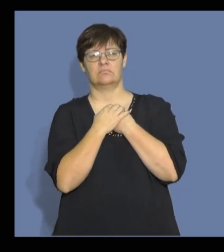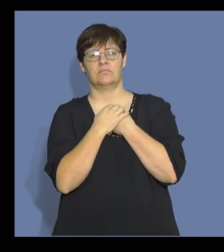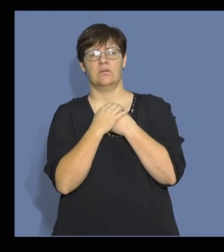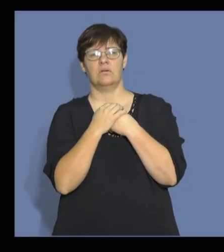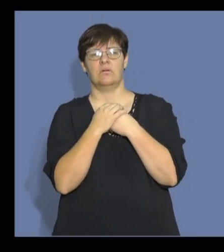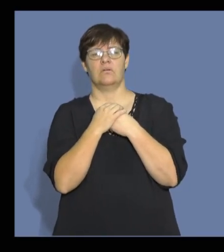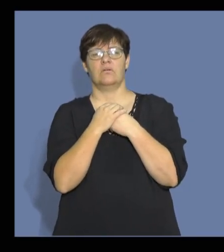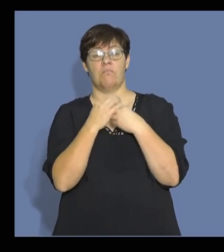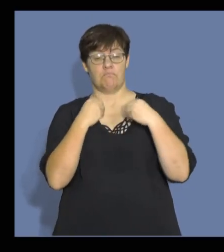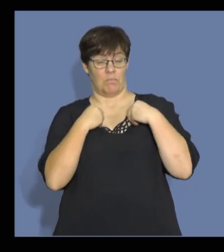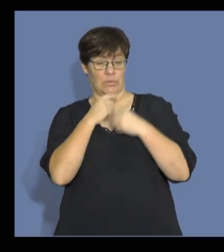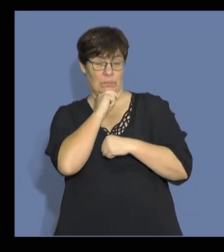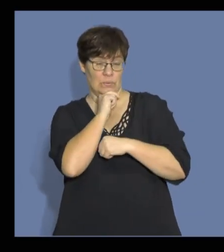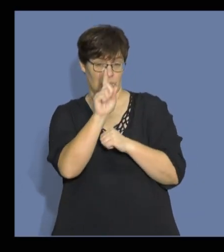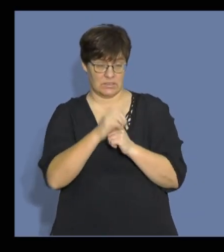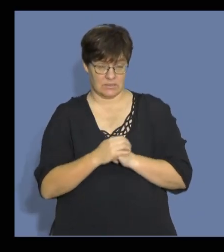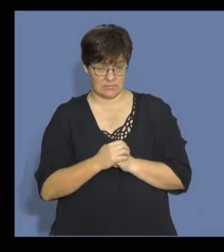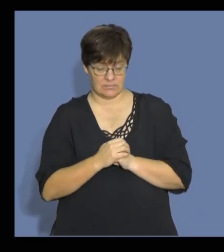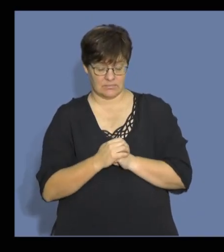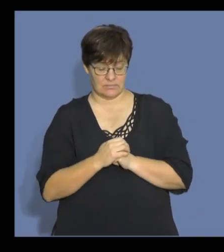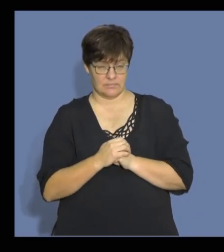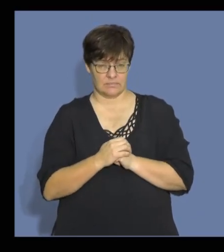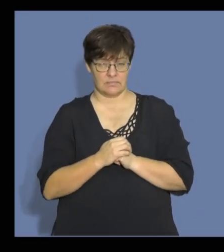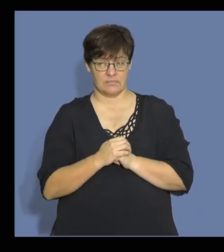one of the properties, and this is the one that we're going to use,